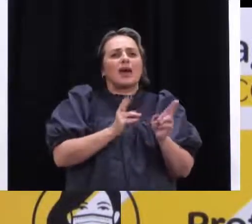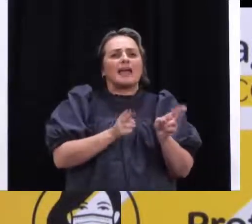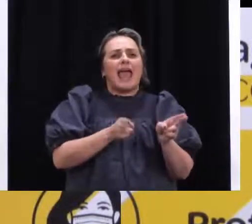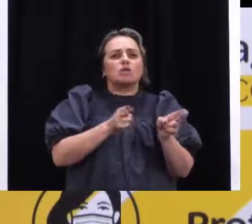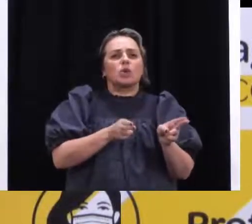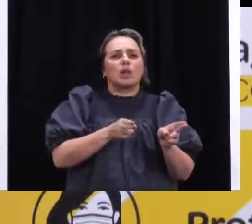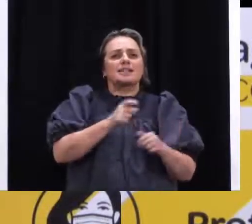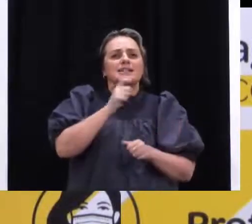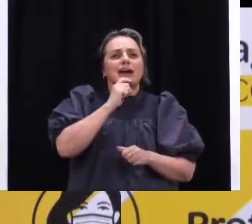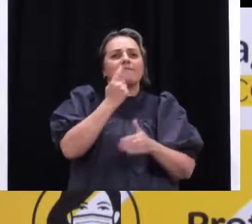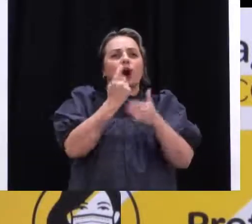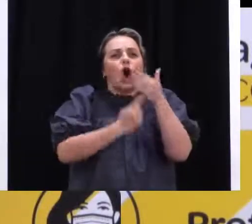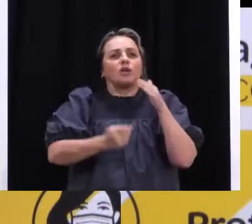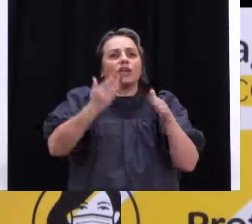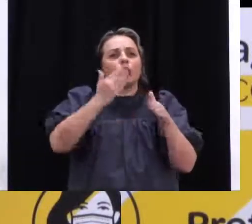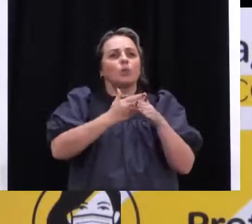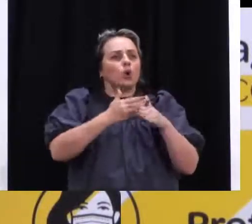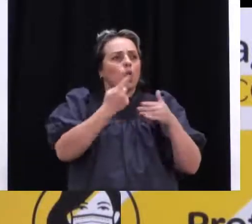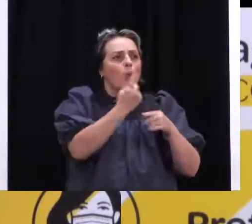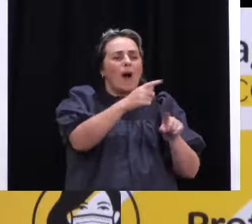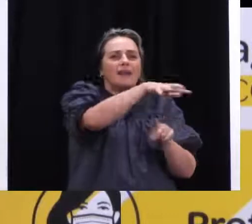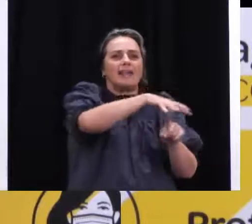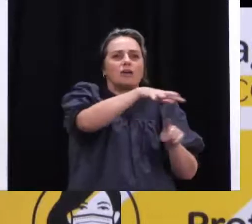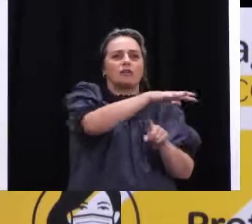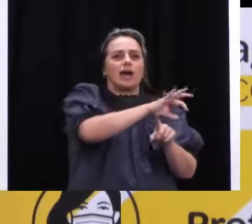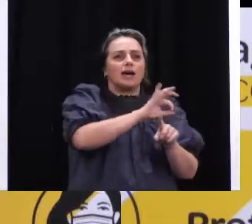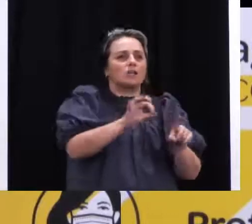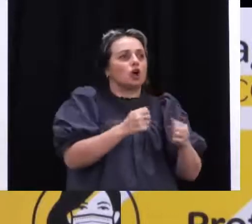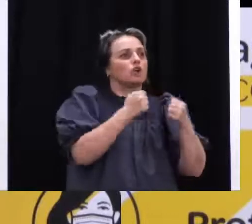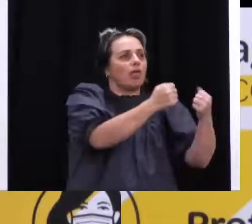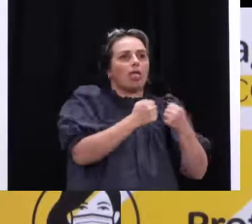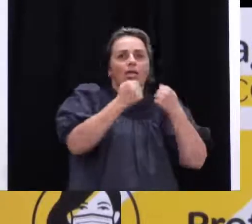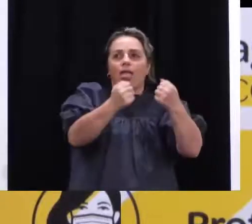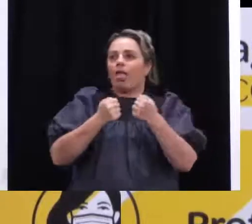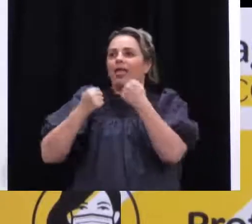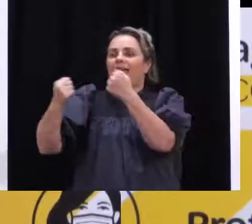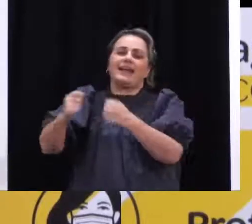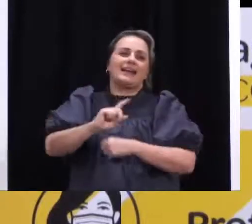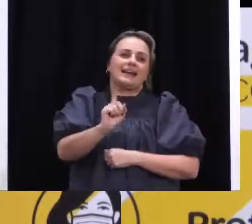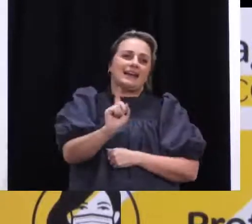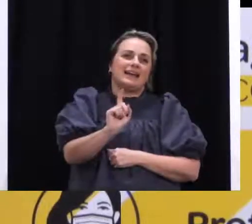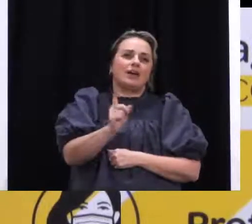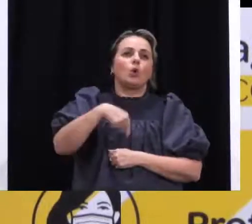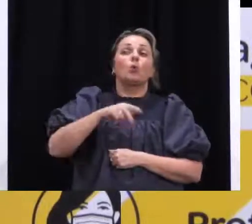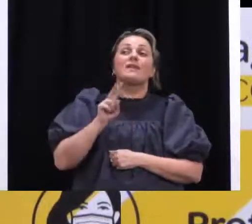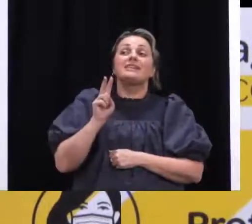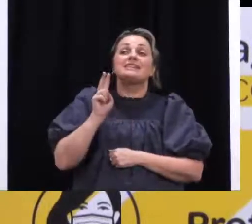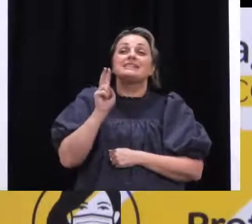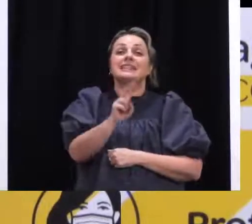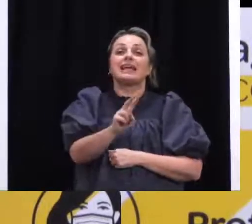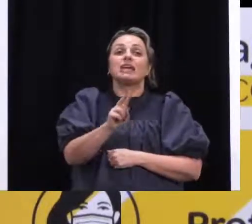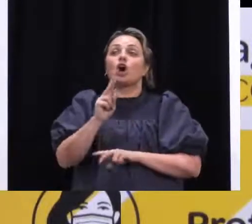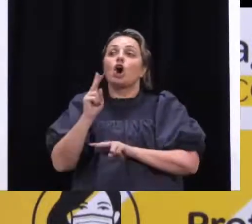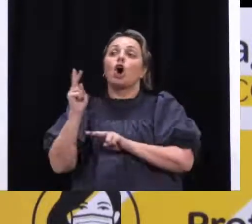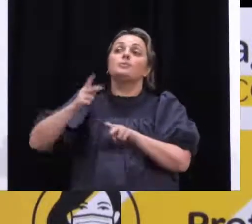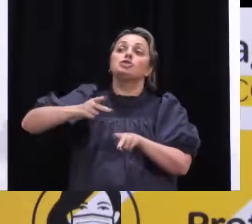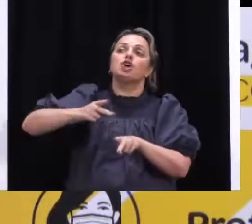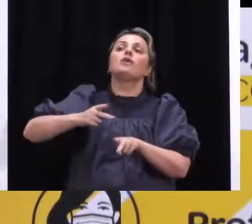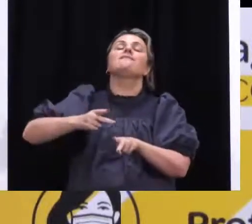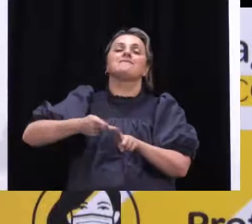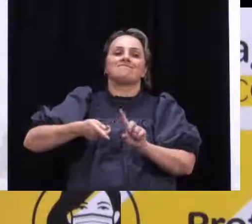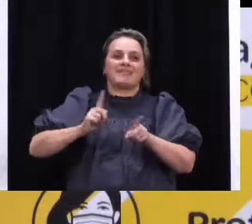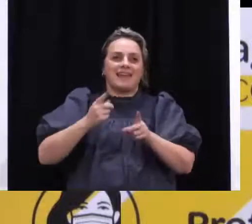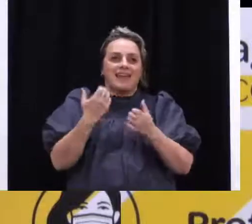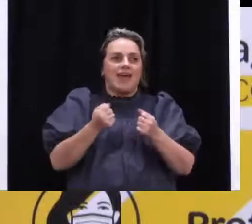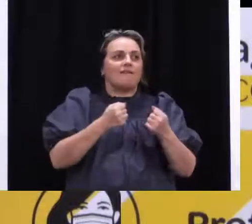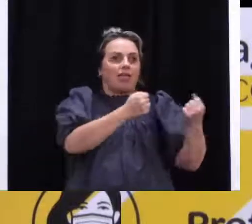working at one site and not working across multiple sites. That's something that our public health unit has seen, they have observed. I think most employers